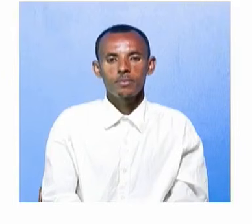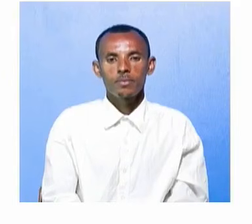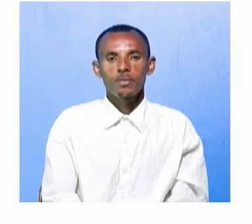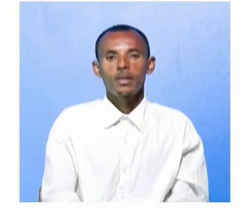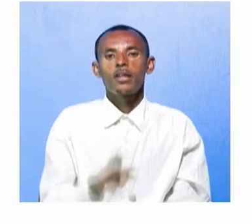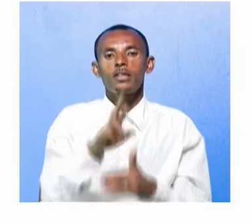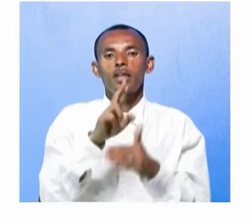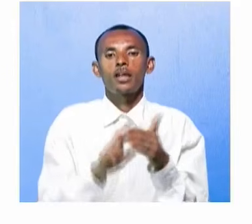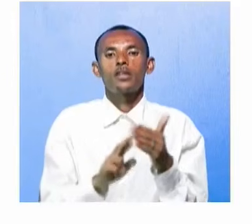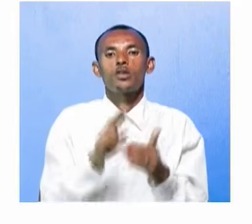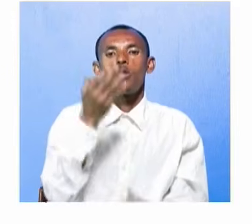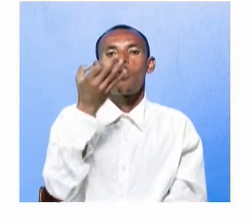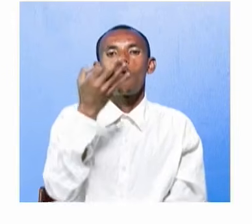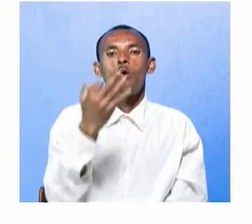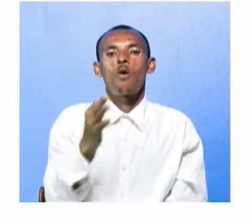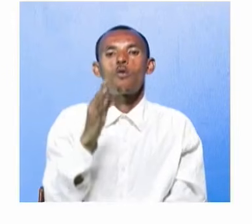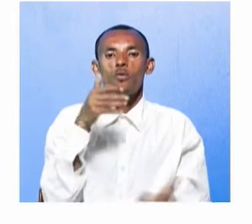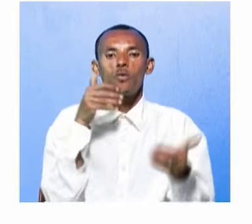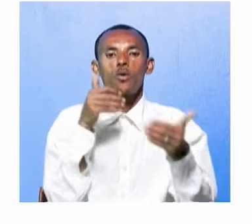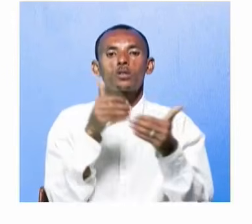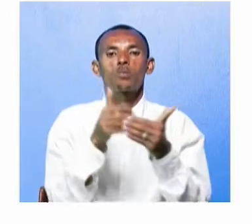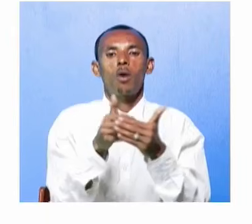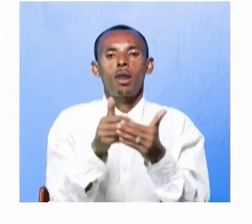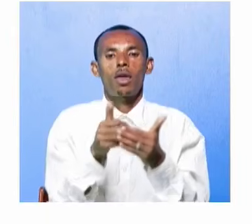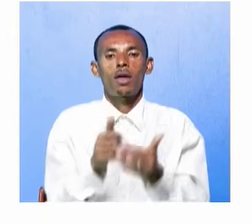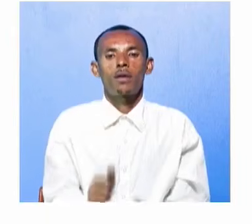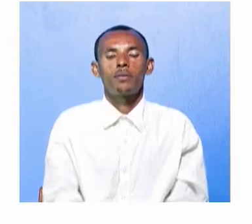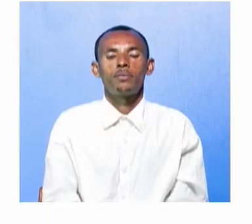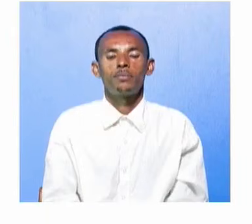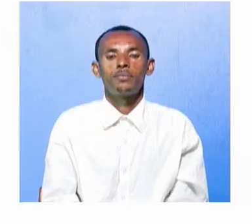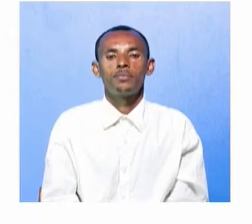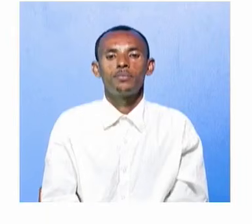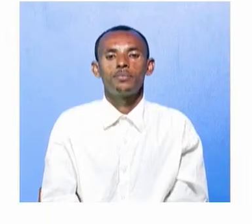the corresponding